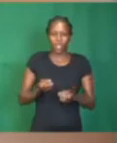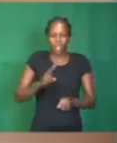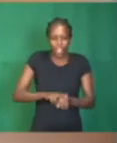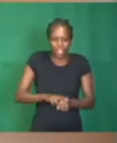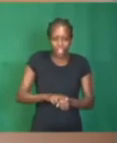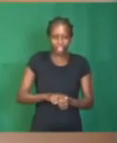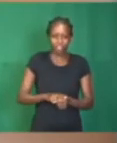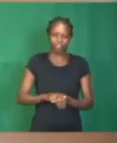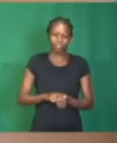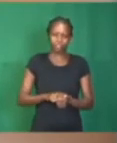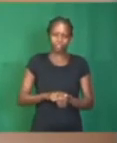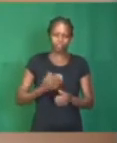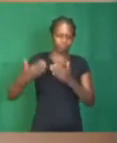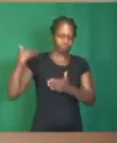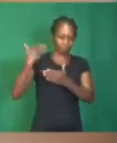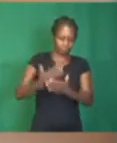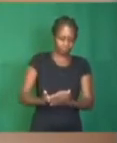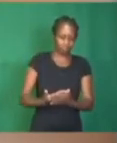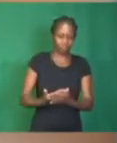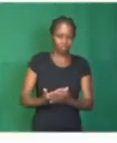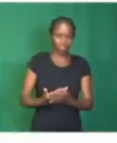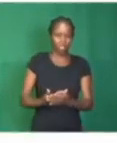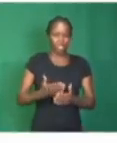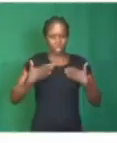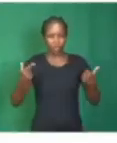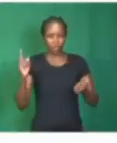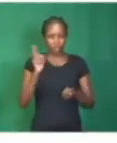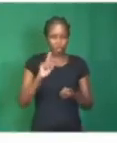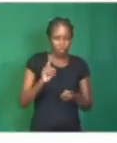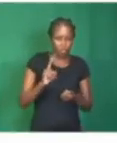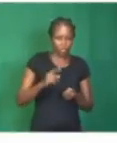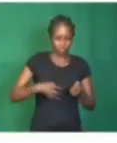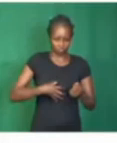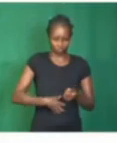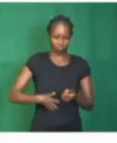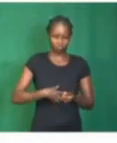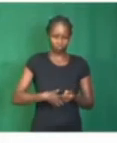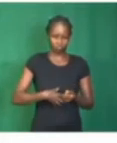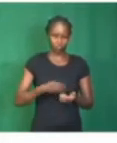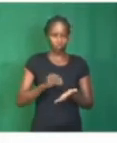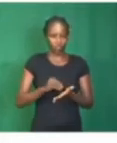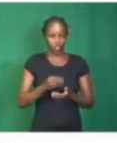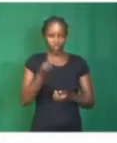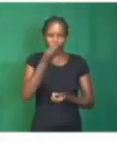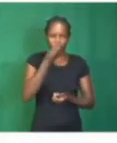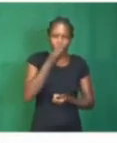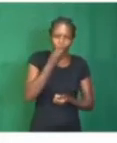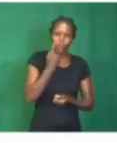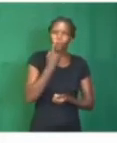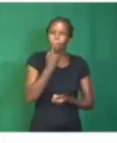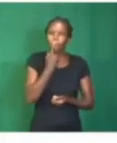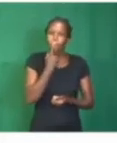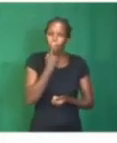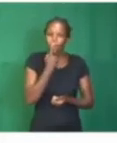in the digestive system. We said that in the digestive system, we have organs like the mouth, highlighted in yellow,